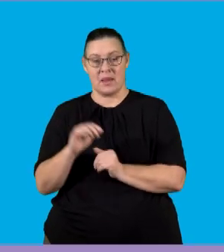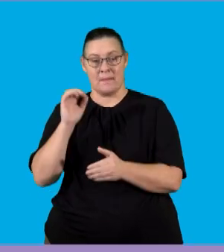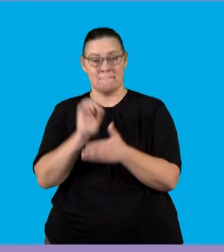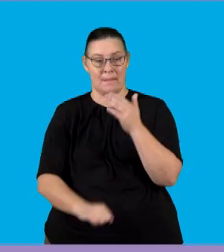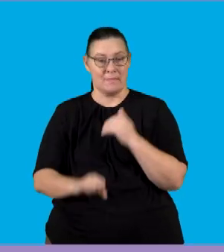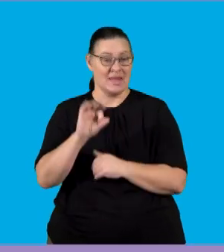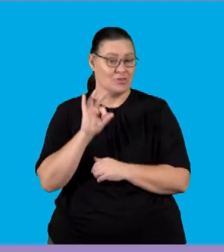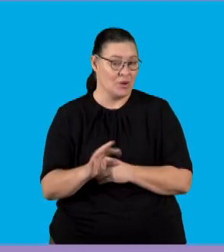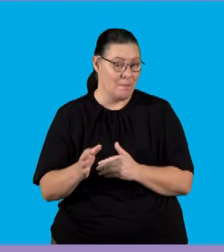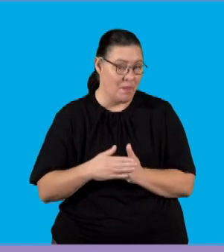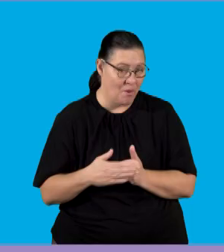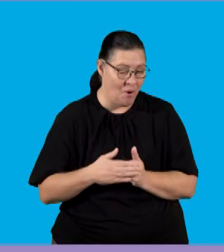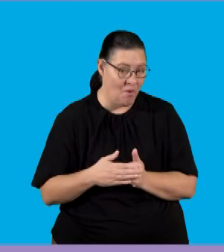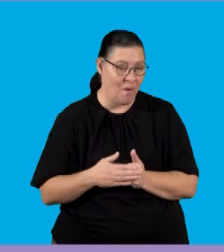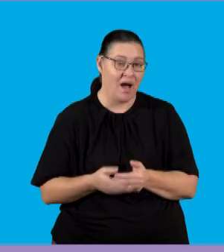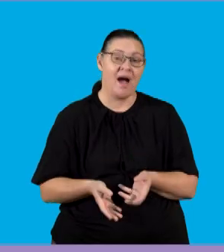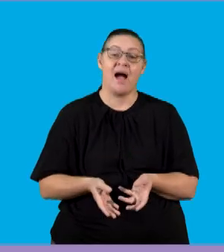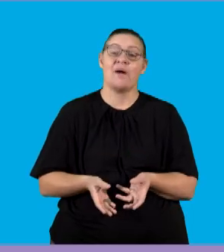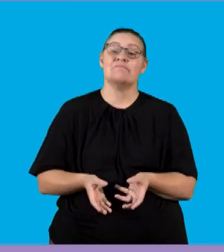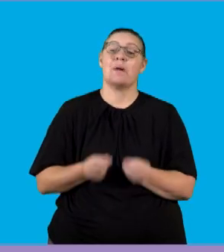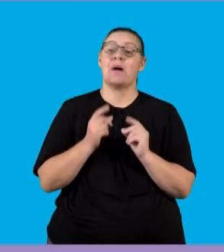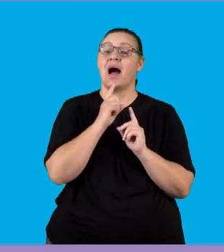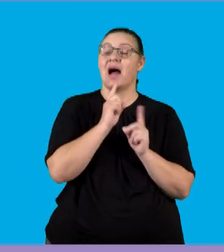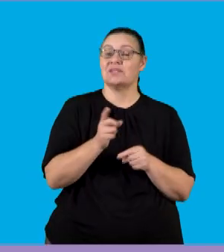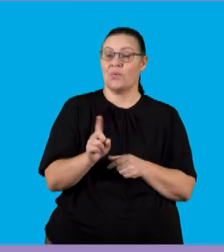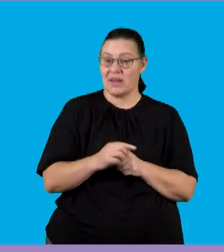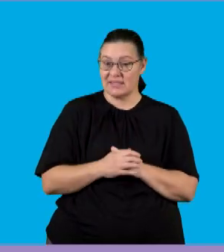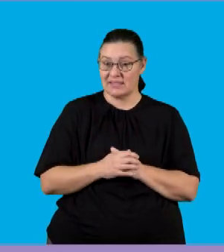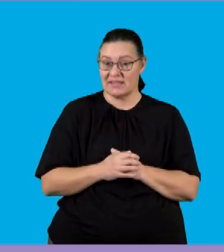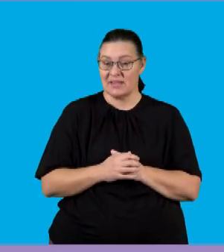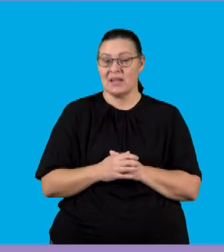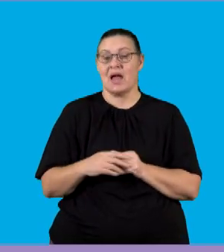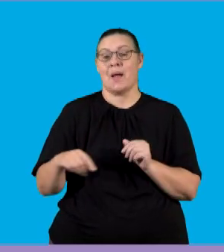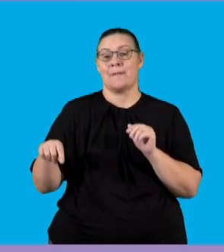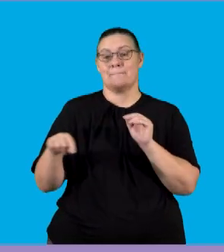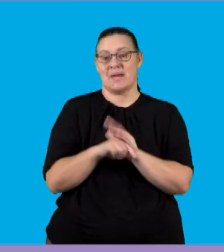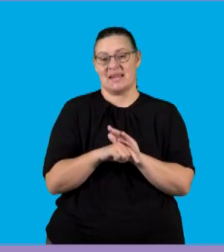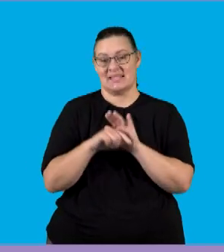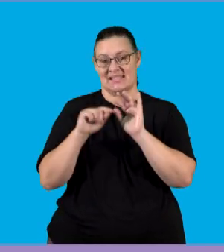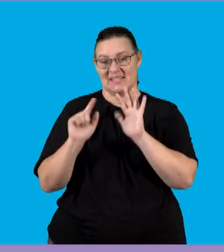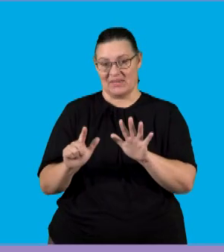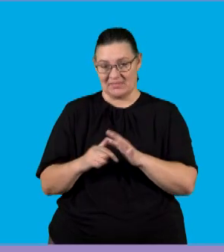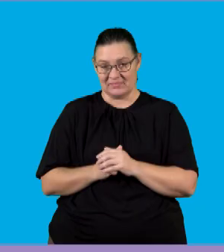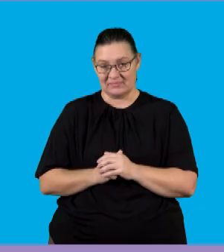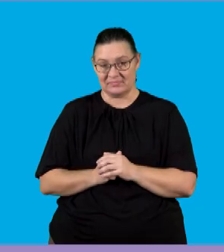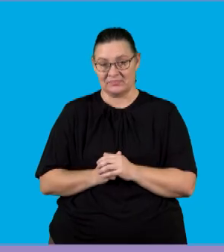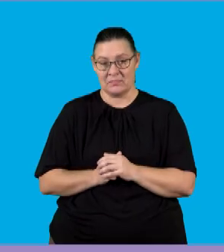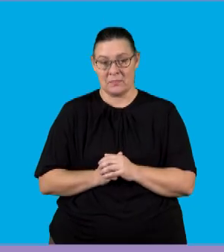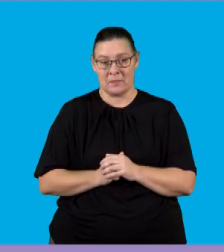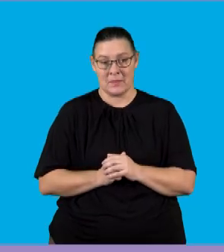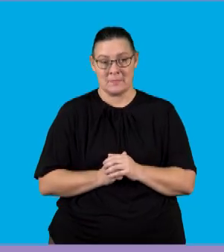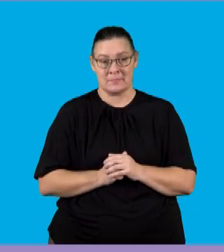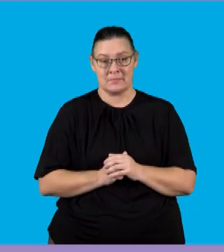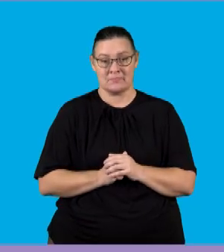again, we are going to subtract 3 because we are looking for the next 3 terms. So from -4, we are